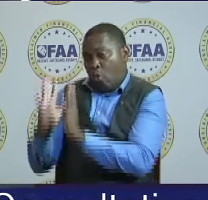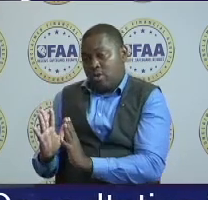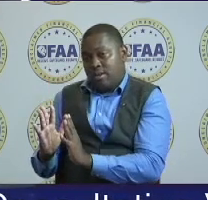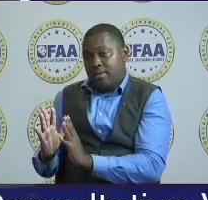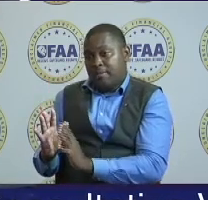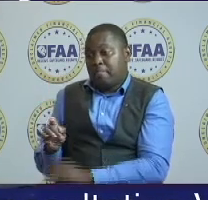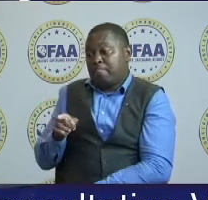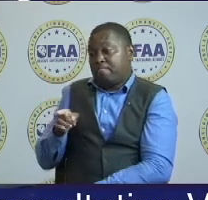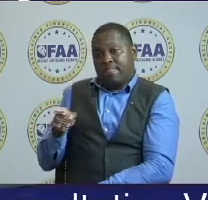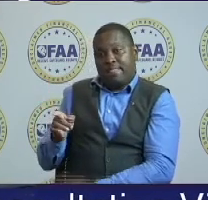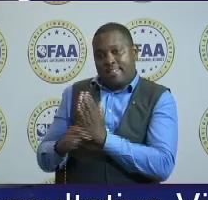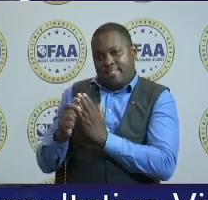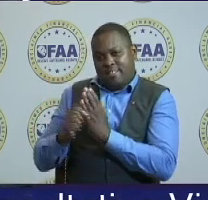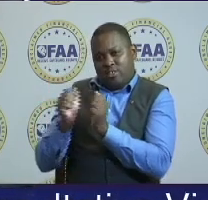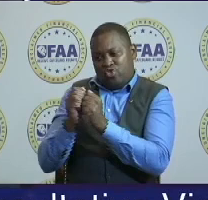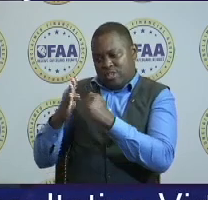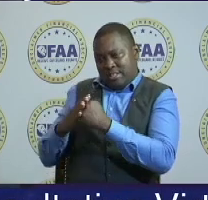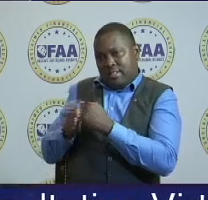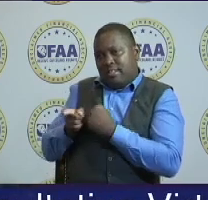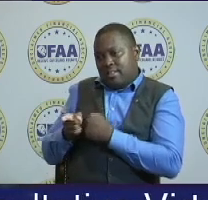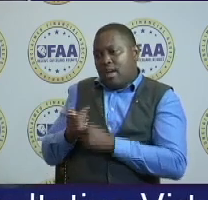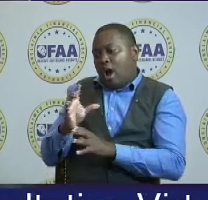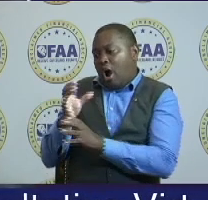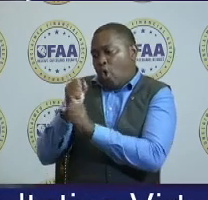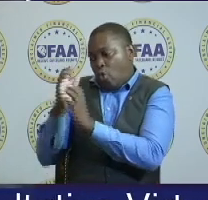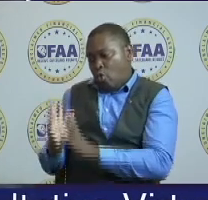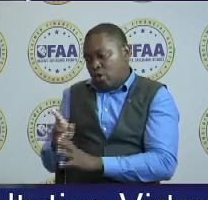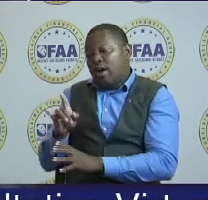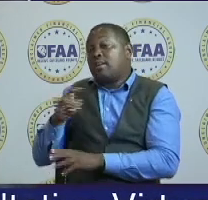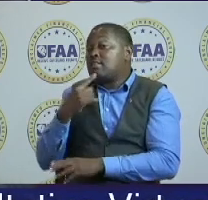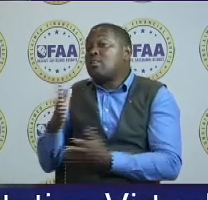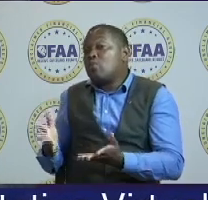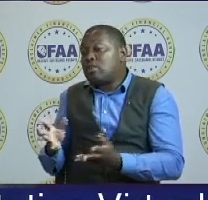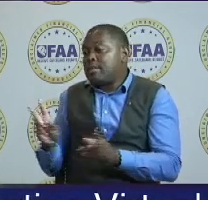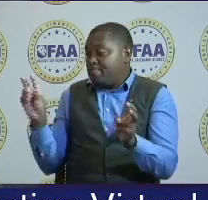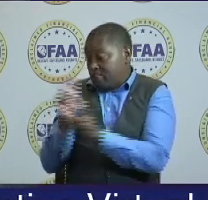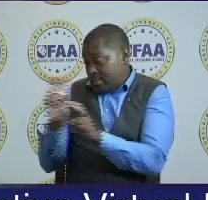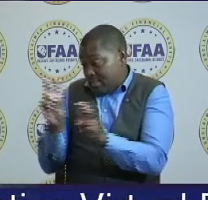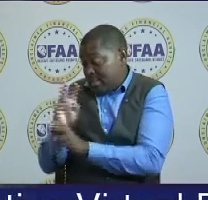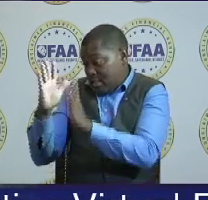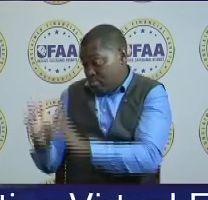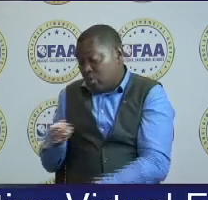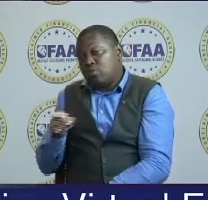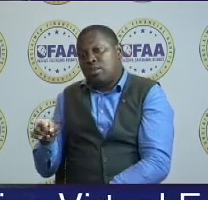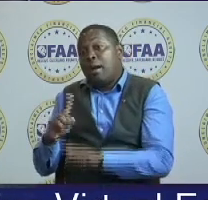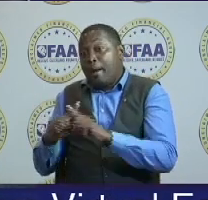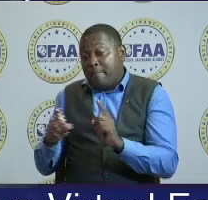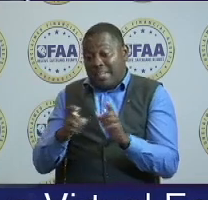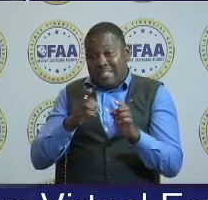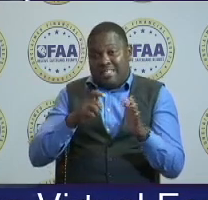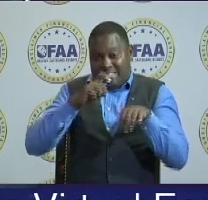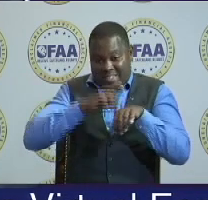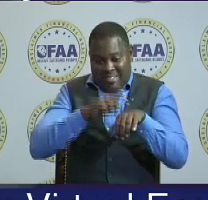actually preceded by Section 19, where the holder is told, look for this person. But you have got a time frame